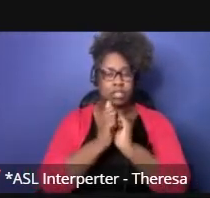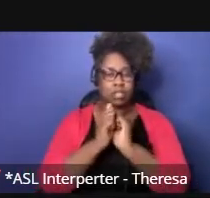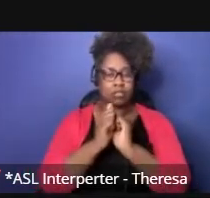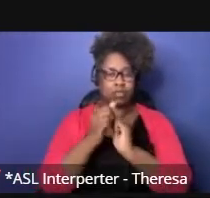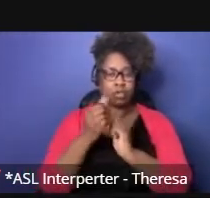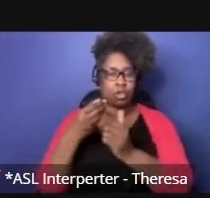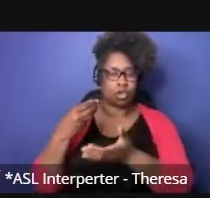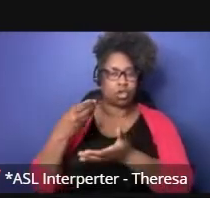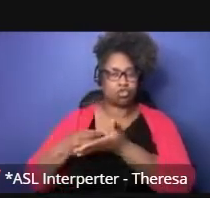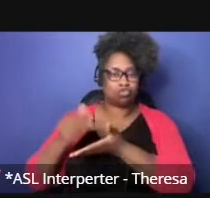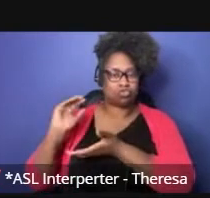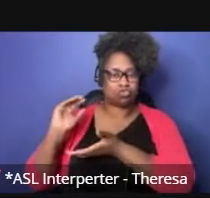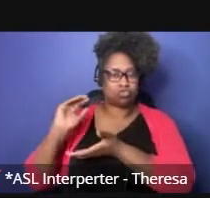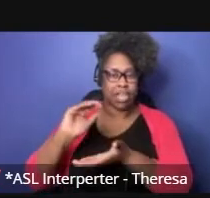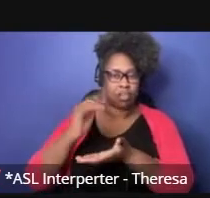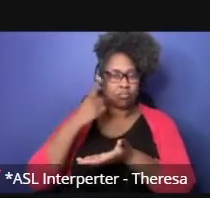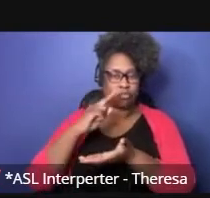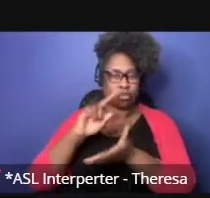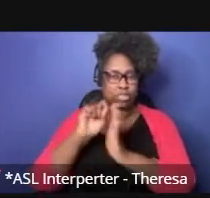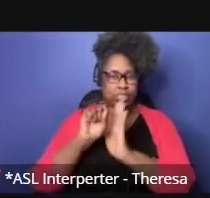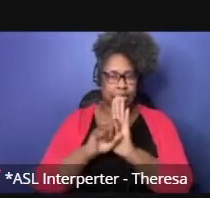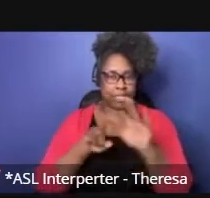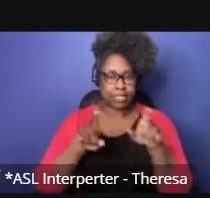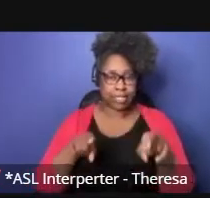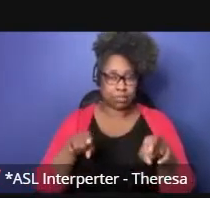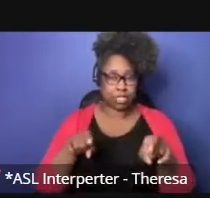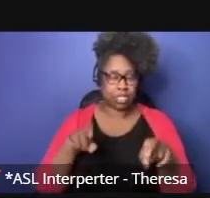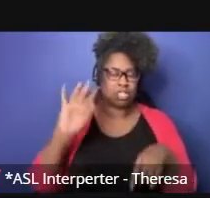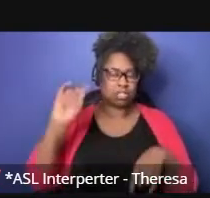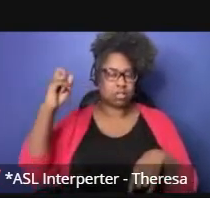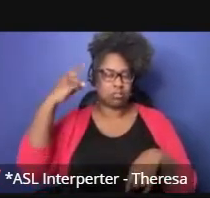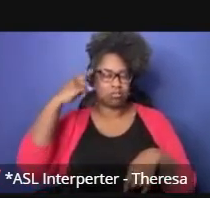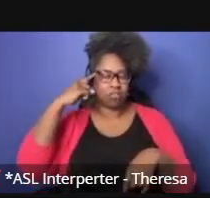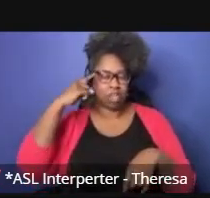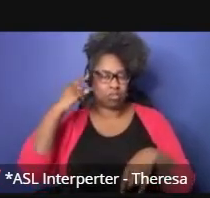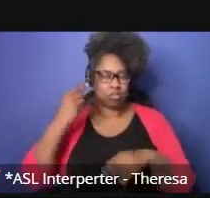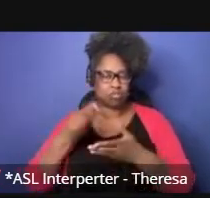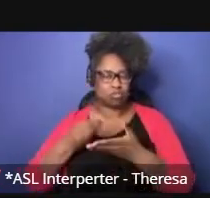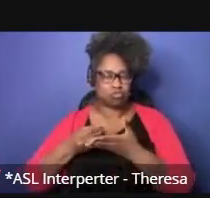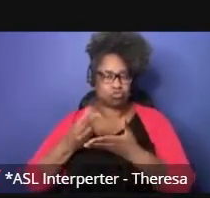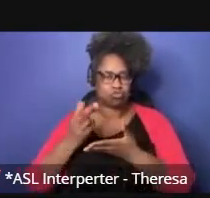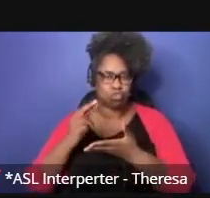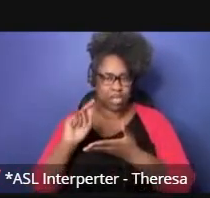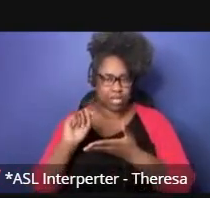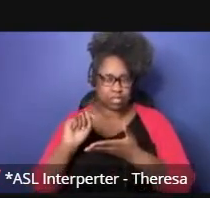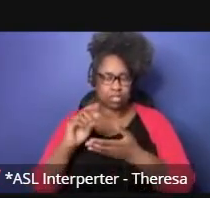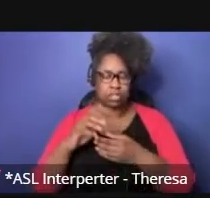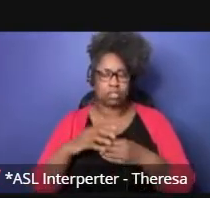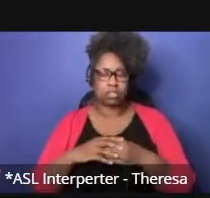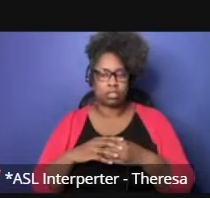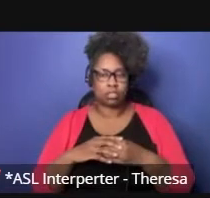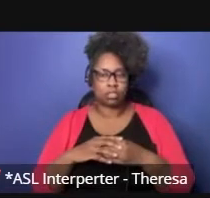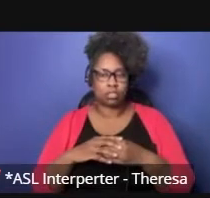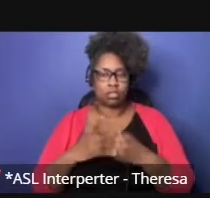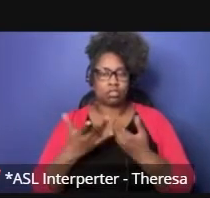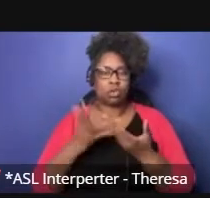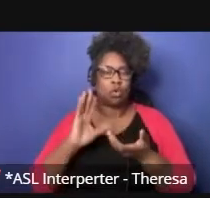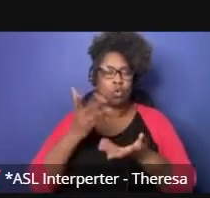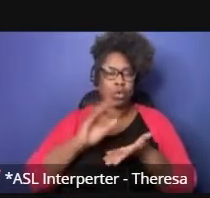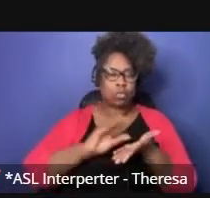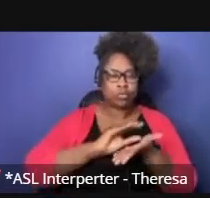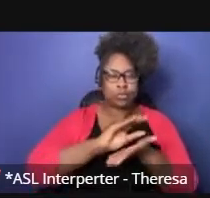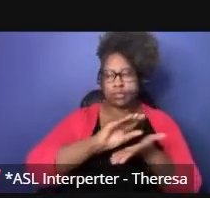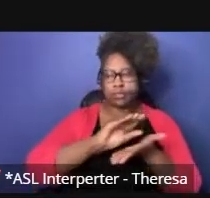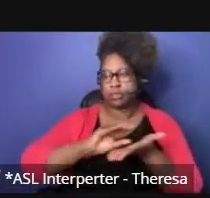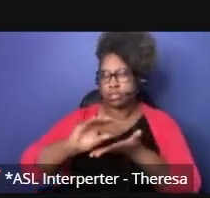which is a federal grant that will award a number of grants in the amount of somewhere between $2 and